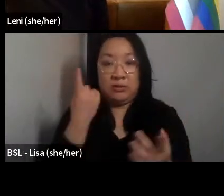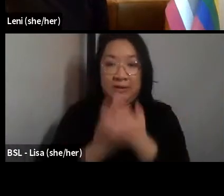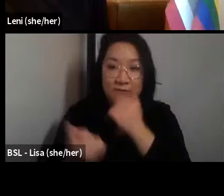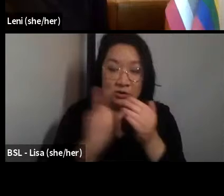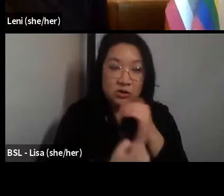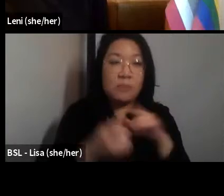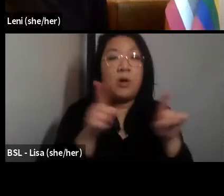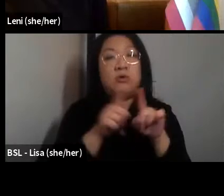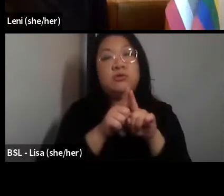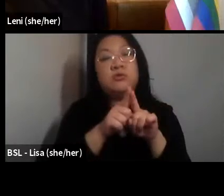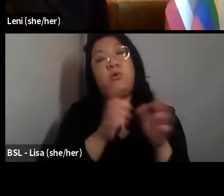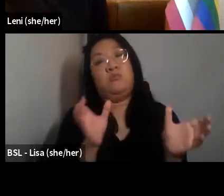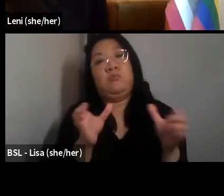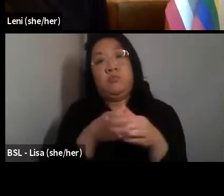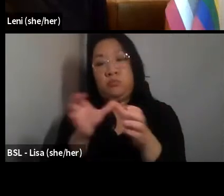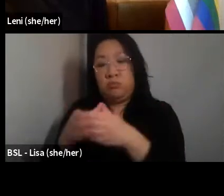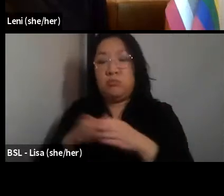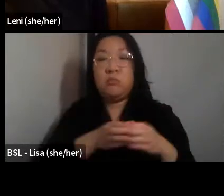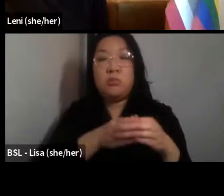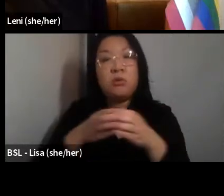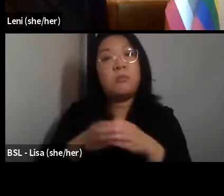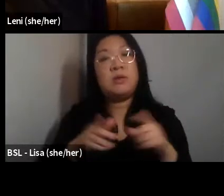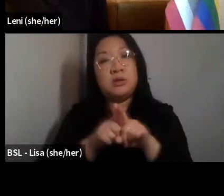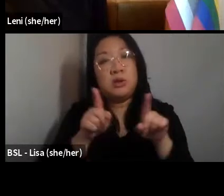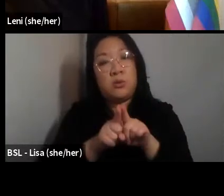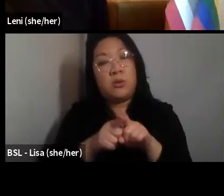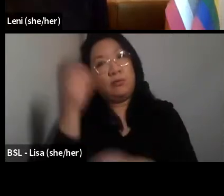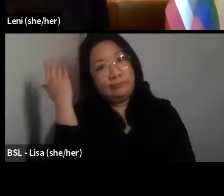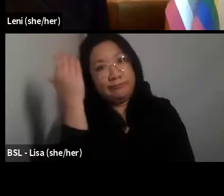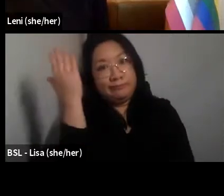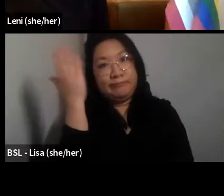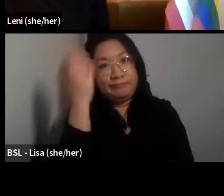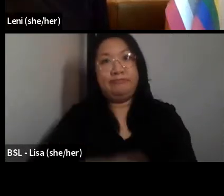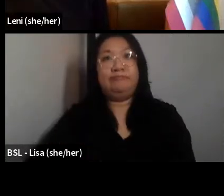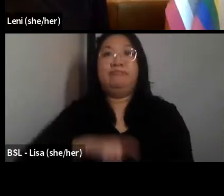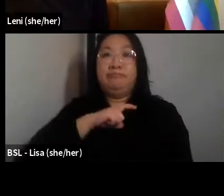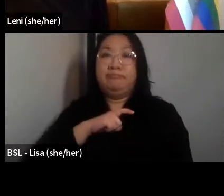as organizations and as people with platforms and with voices.